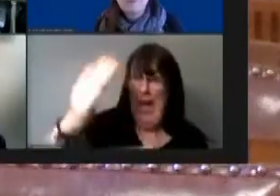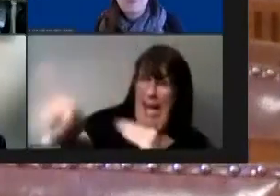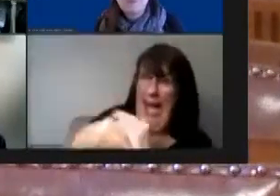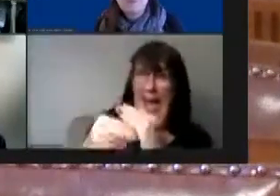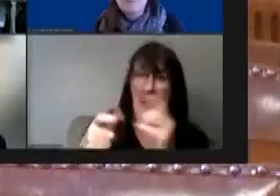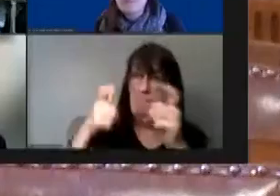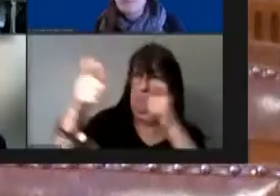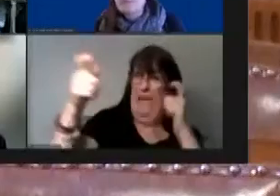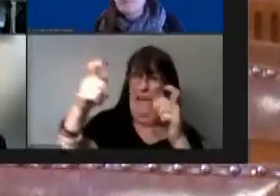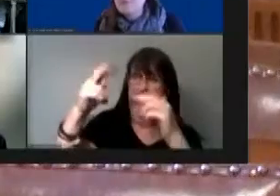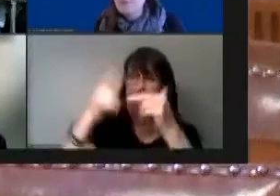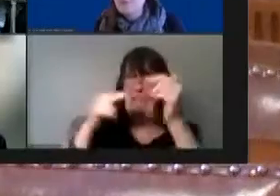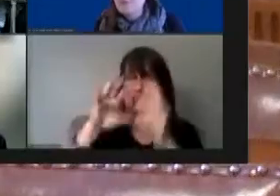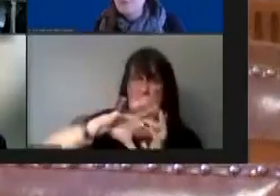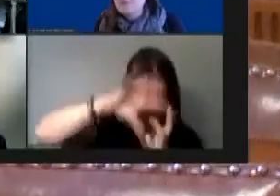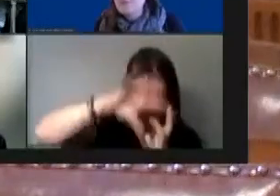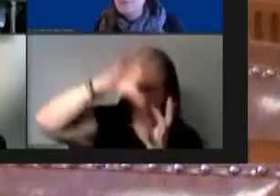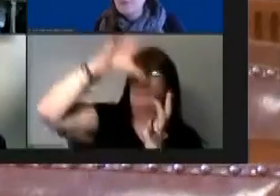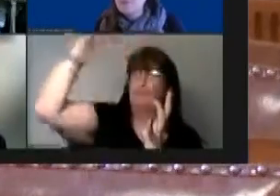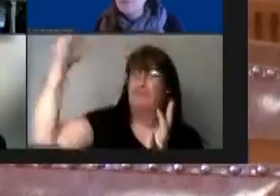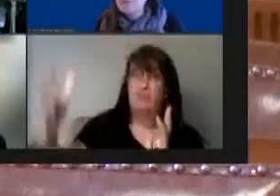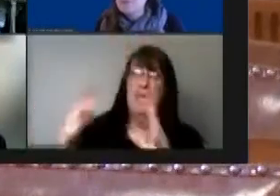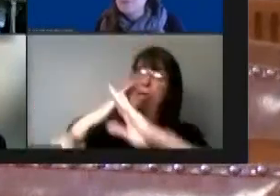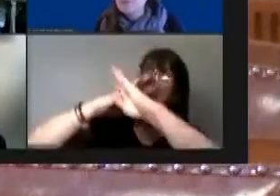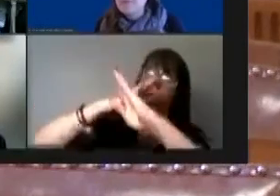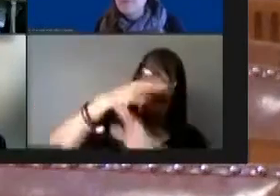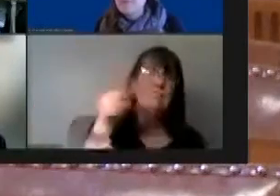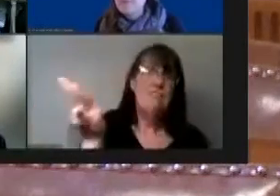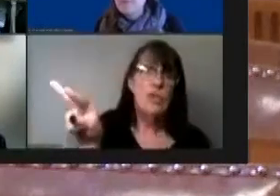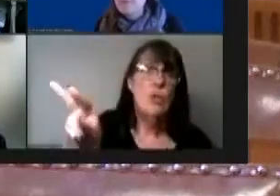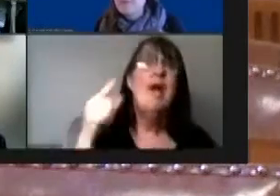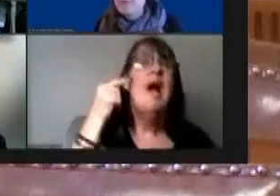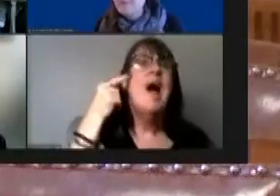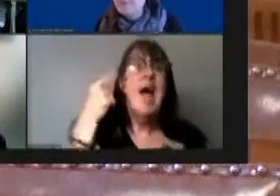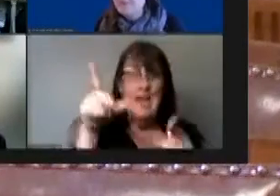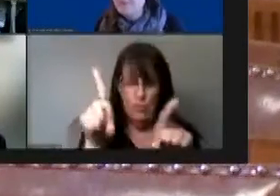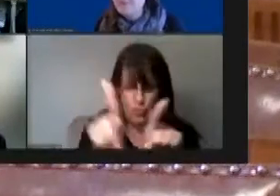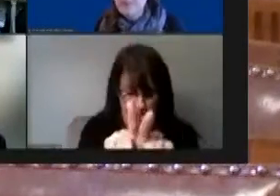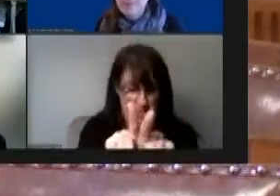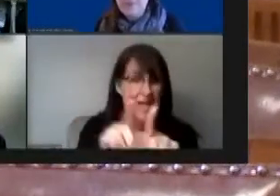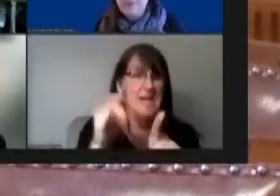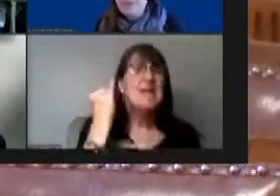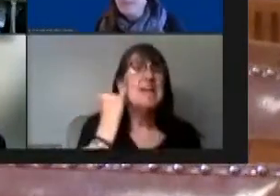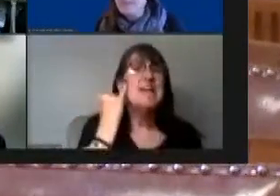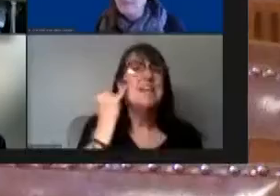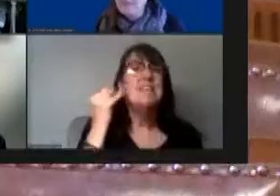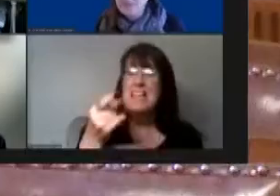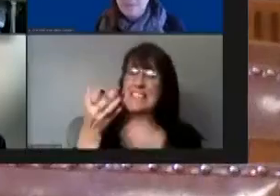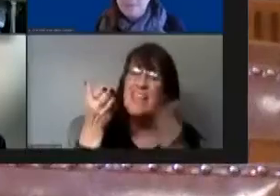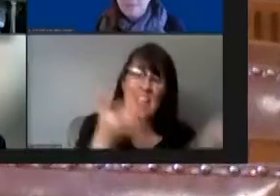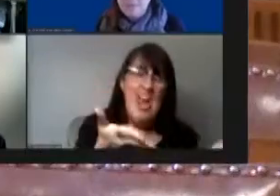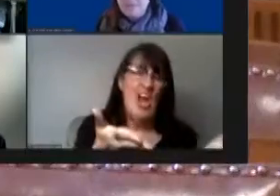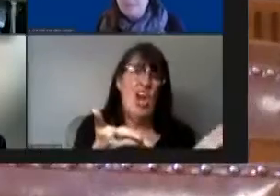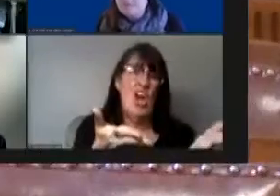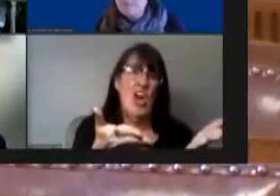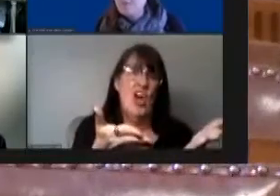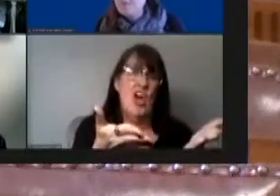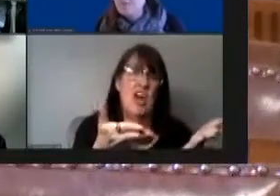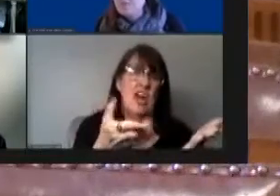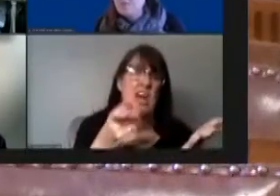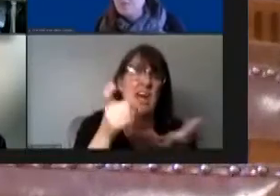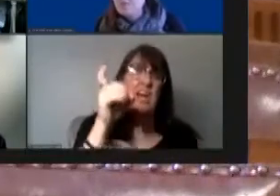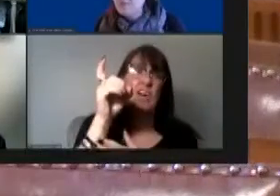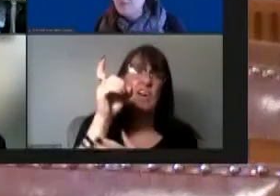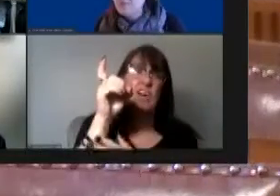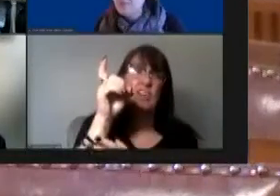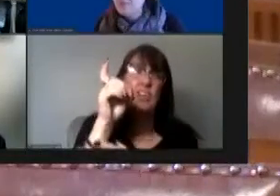would block his view. I agree with that. If he's already there, then you just need to try to take and put the